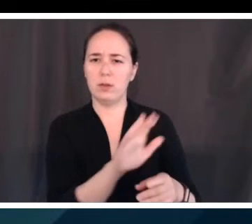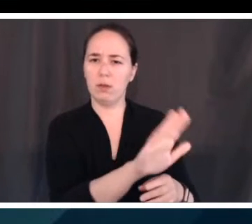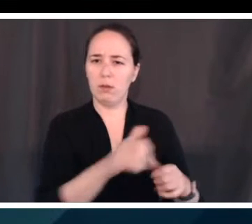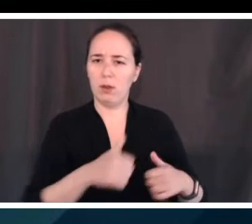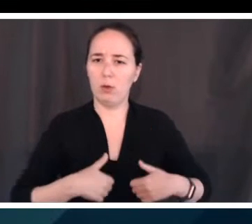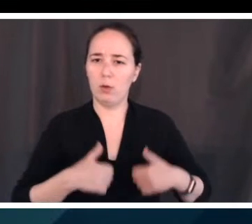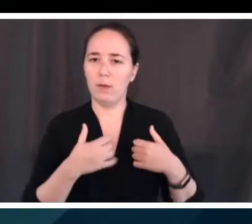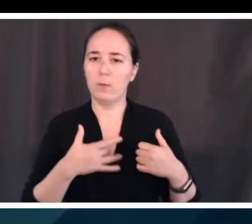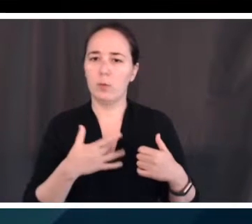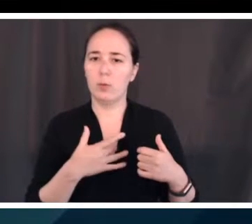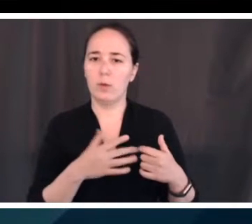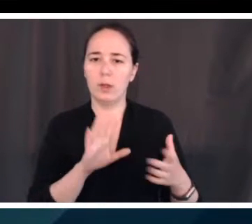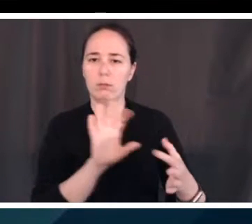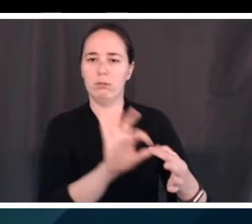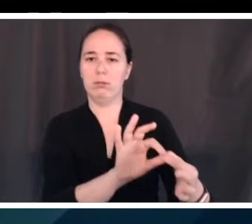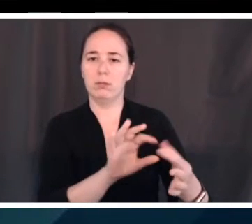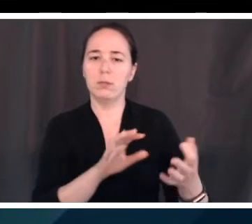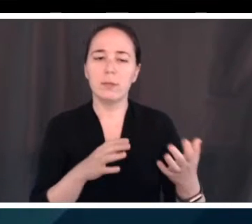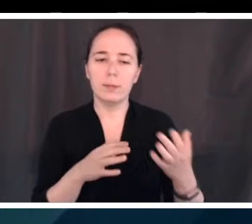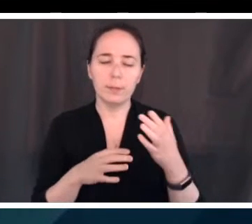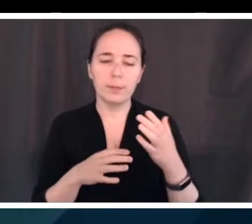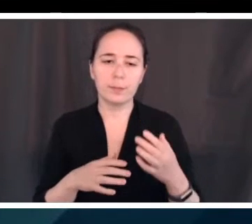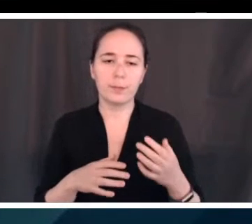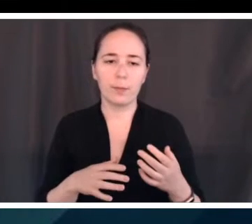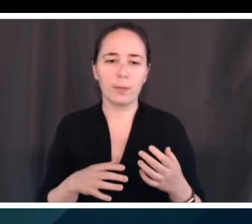I wrote that song because